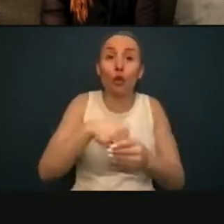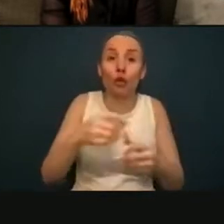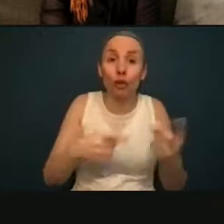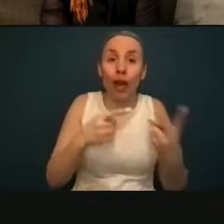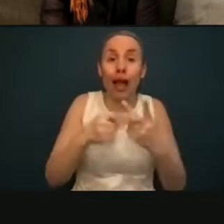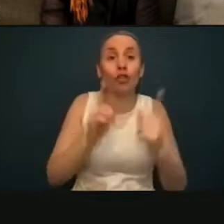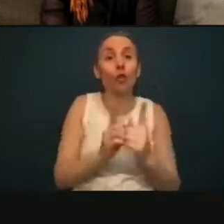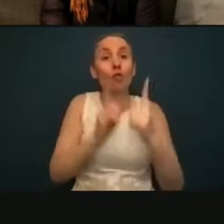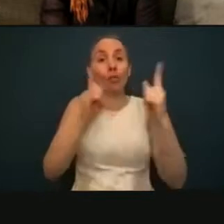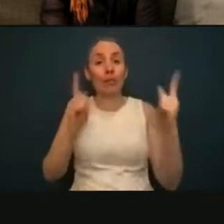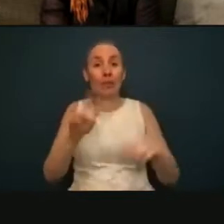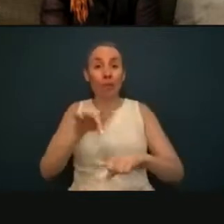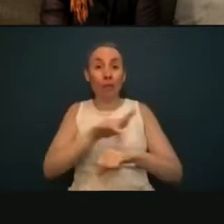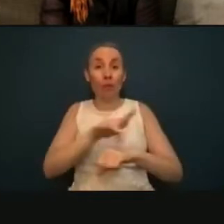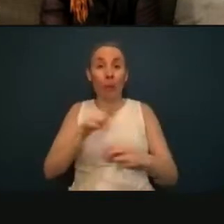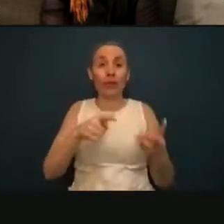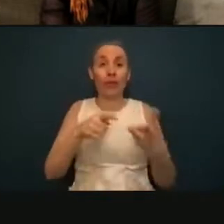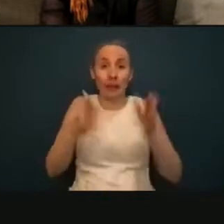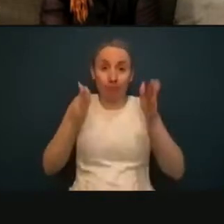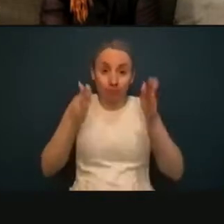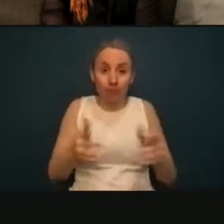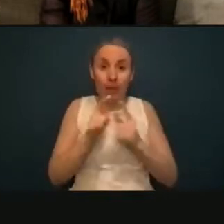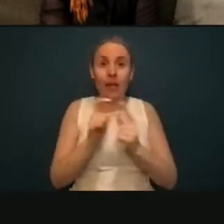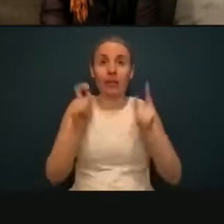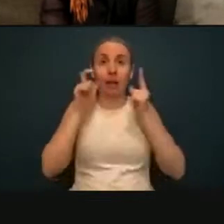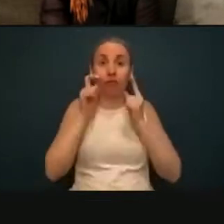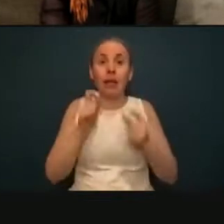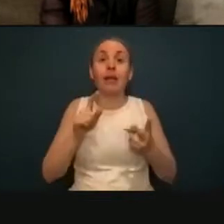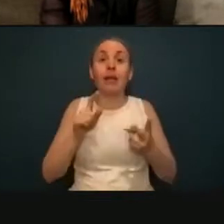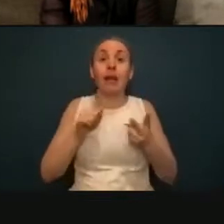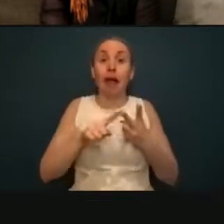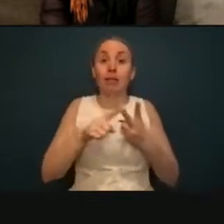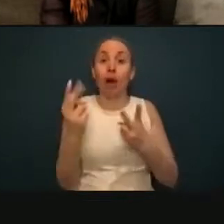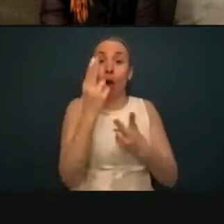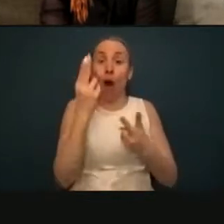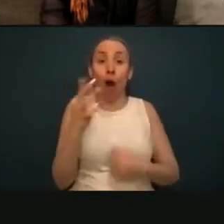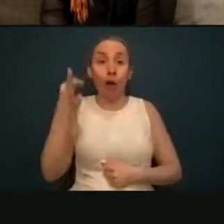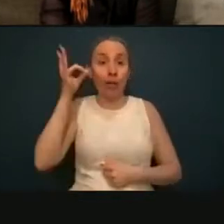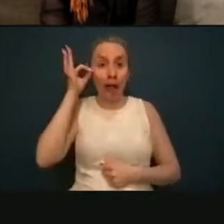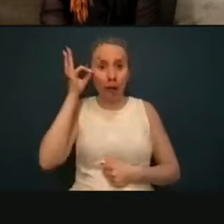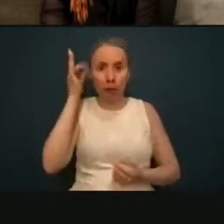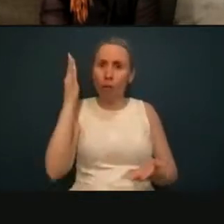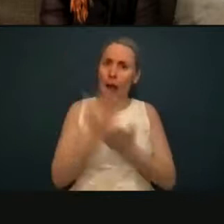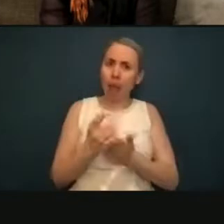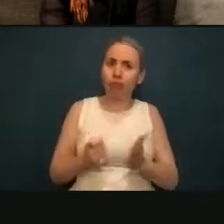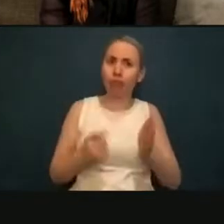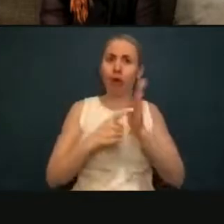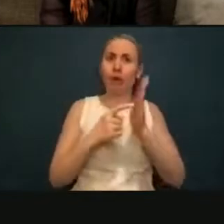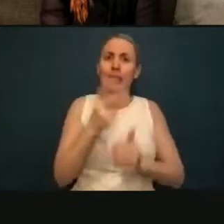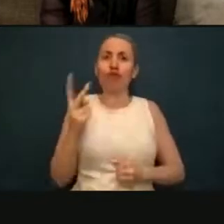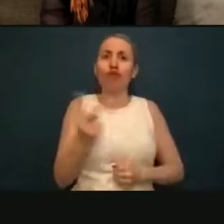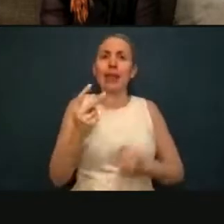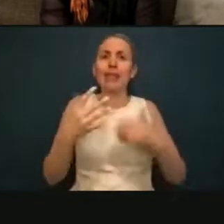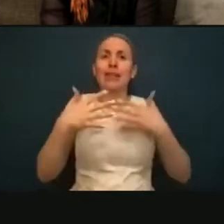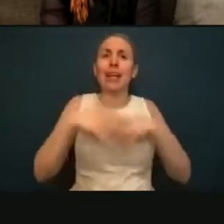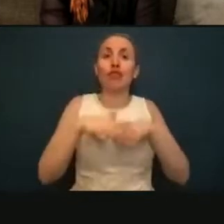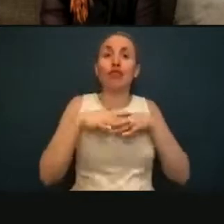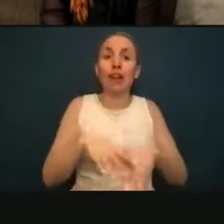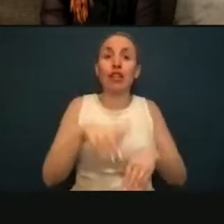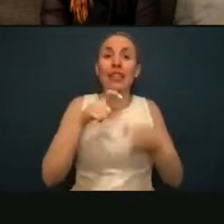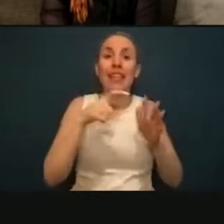mandating face coverings. And the Arts Council have put a real priority on the reintegration of disabled and CEV